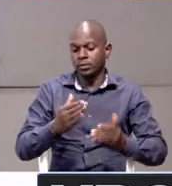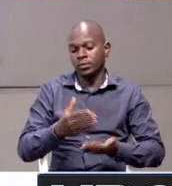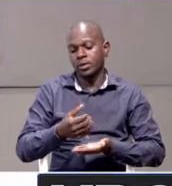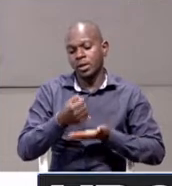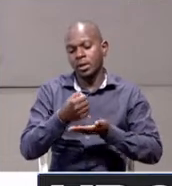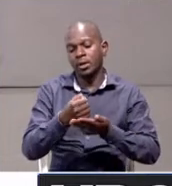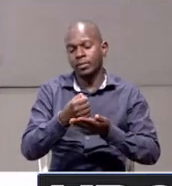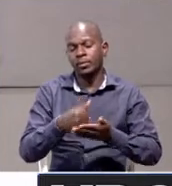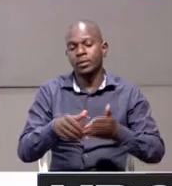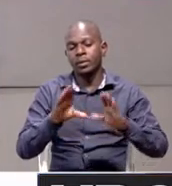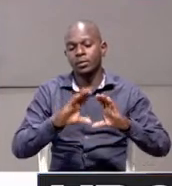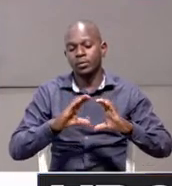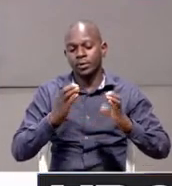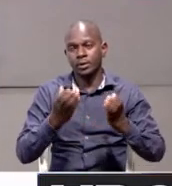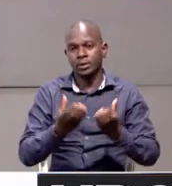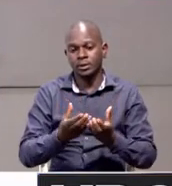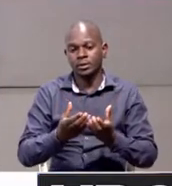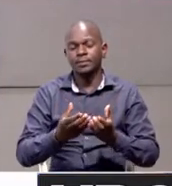communities.